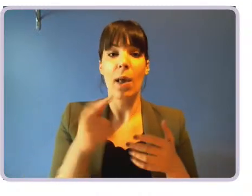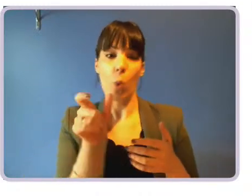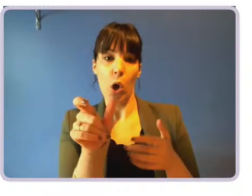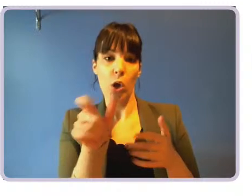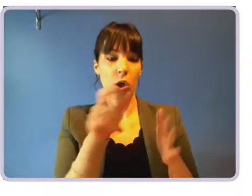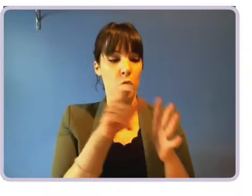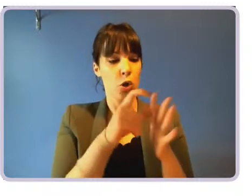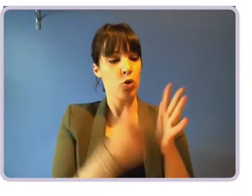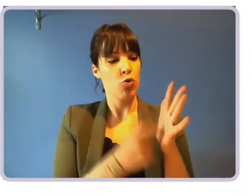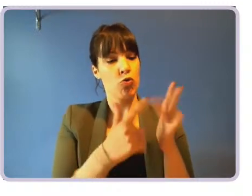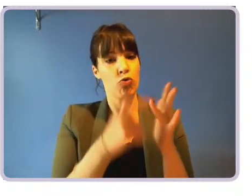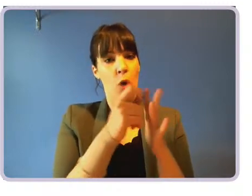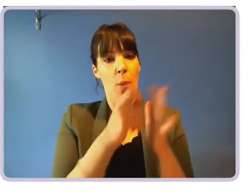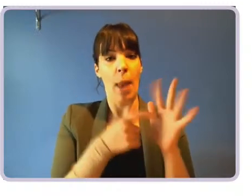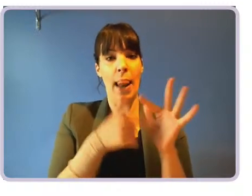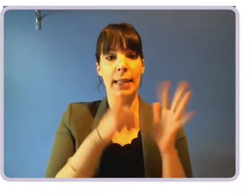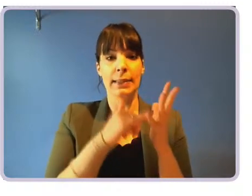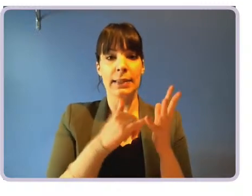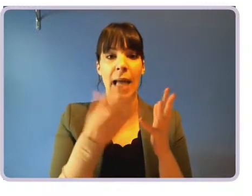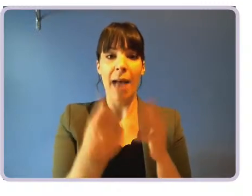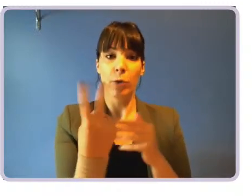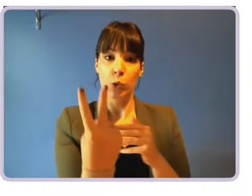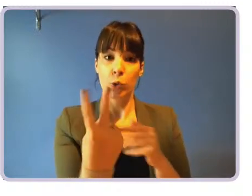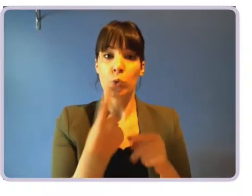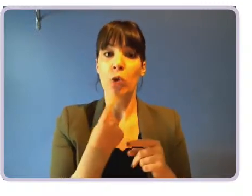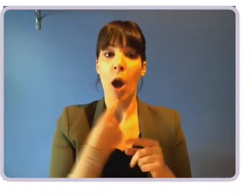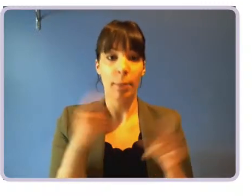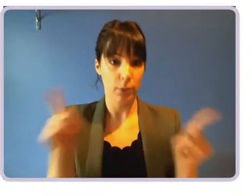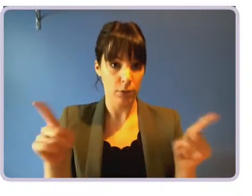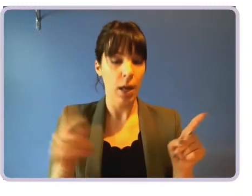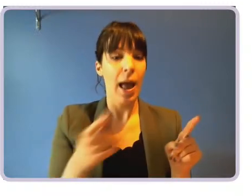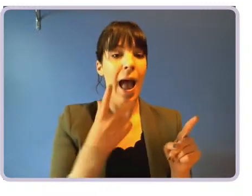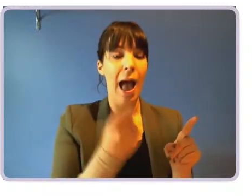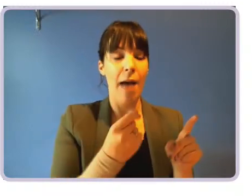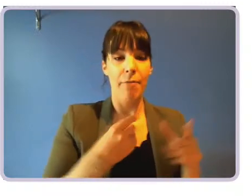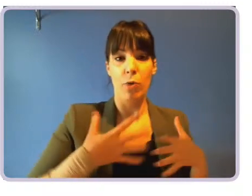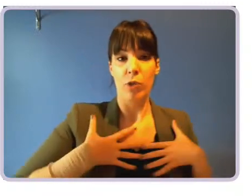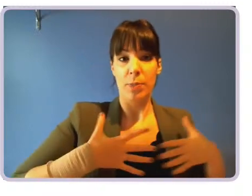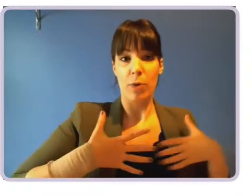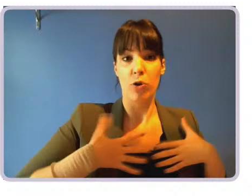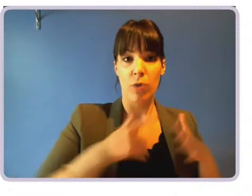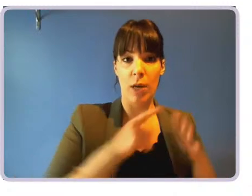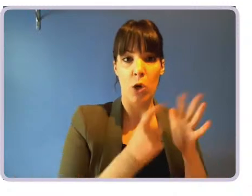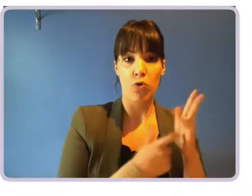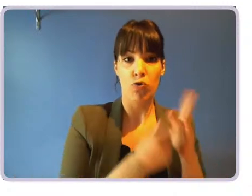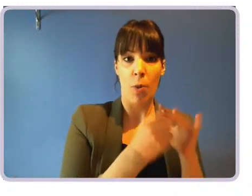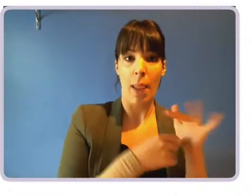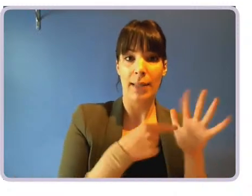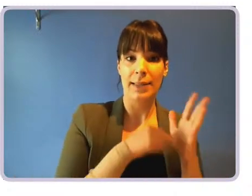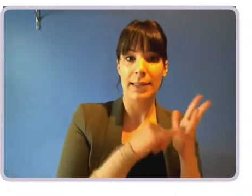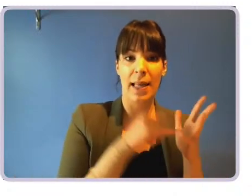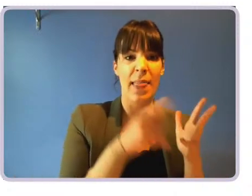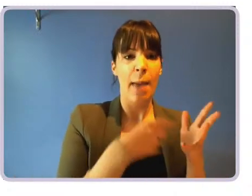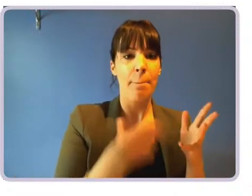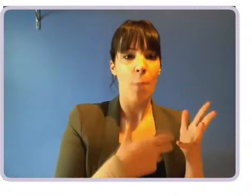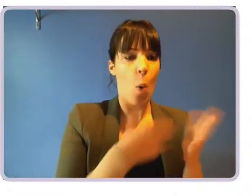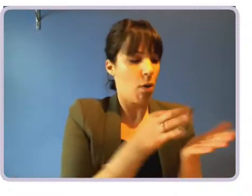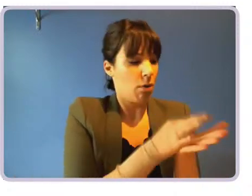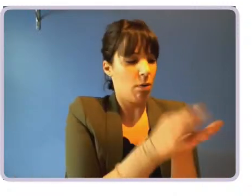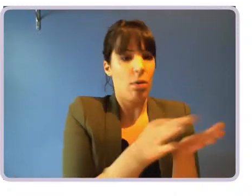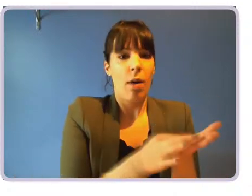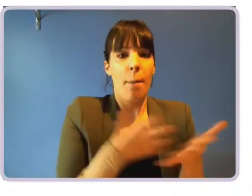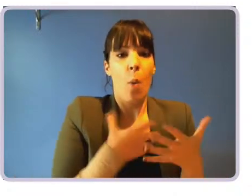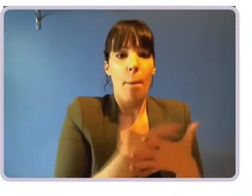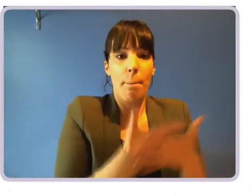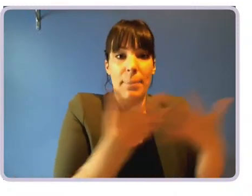droplets that are kind of bigger, and we were early on thinking that was the main way of transmission,